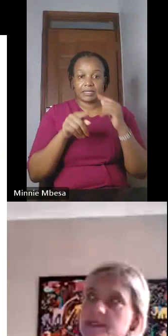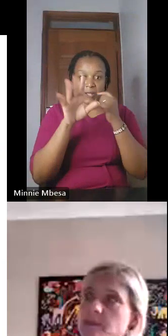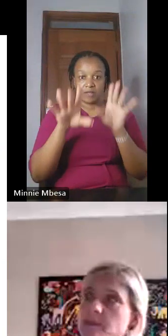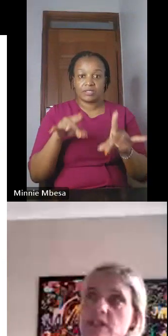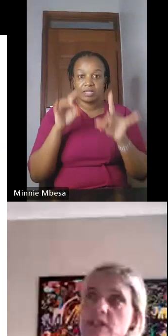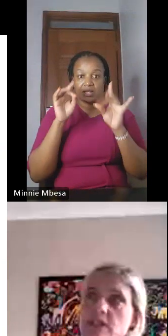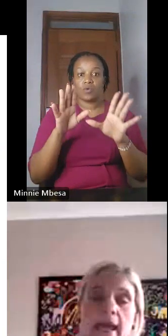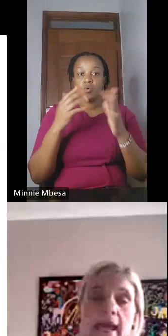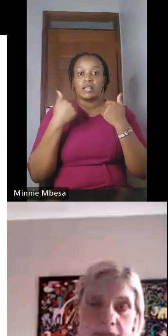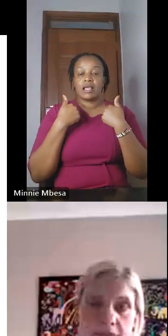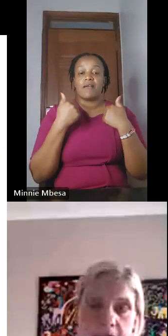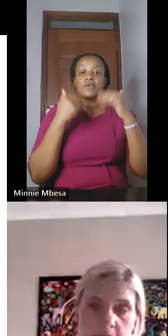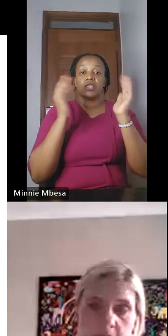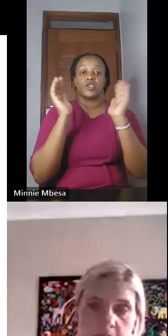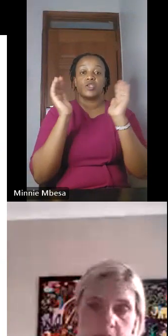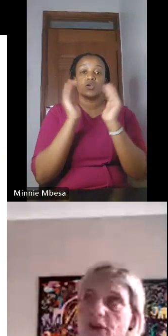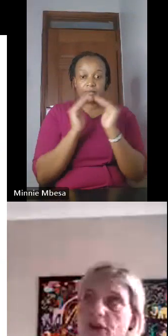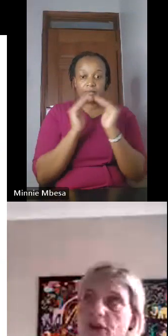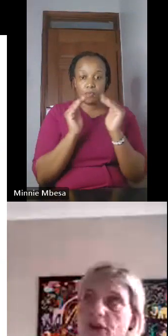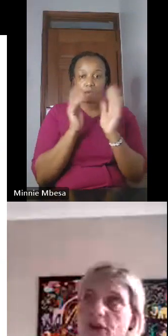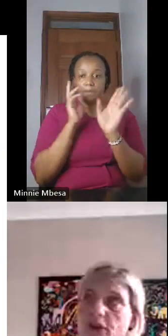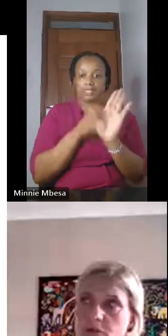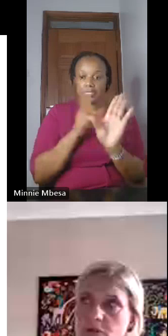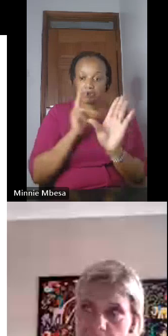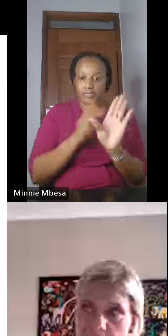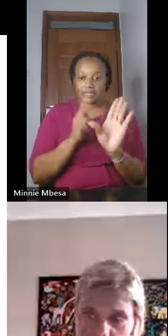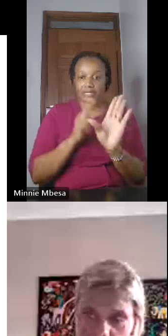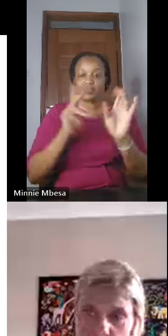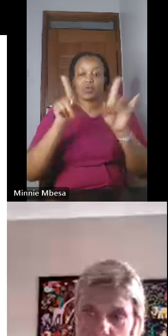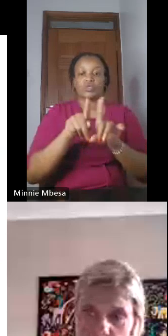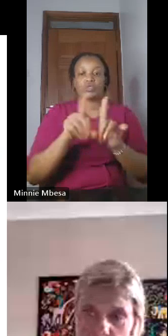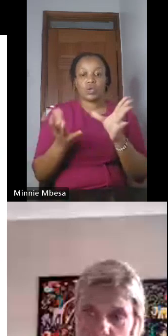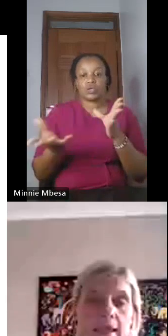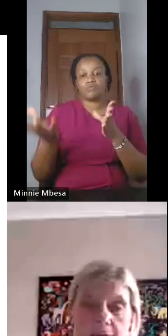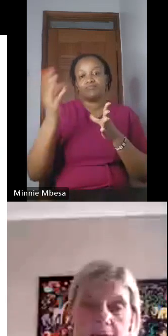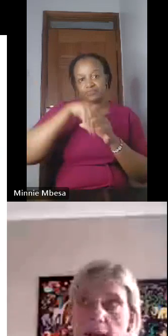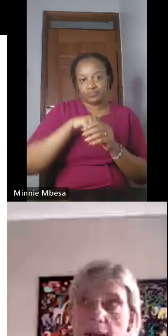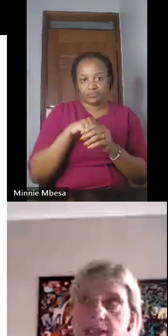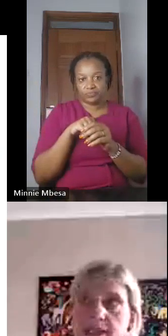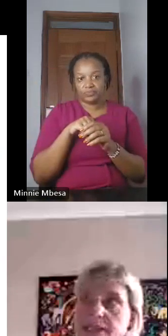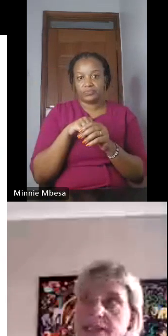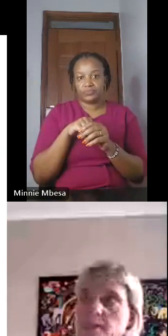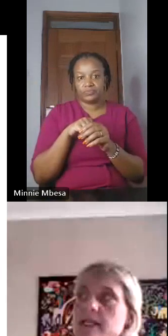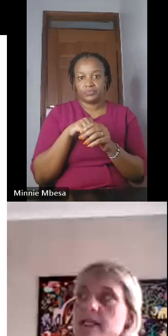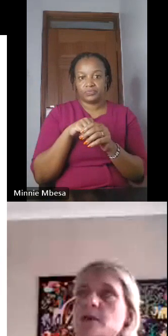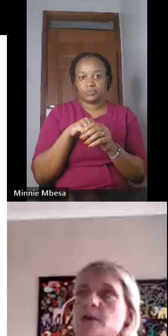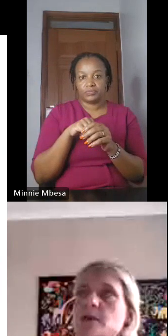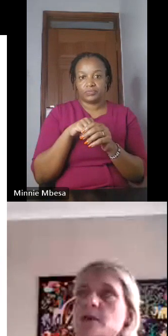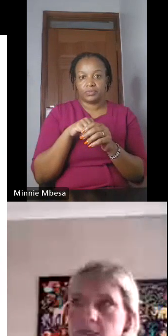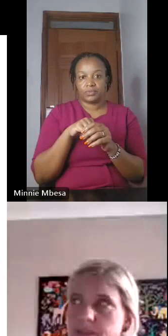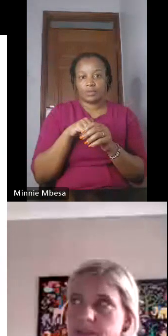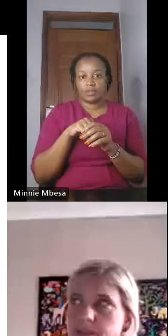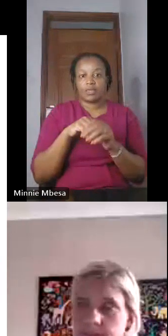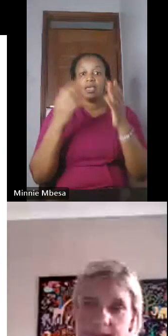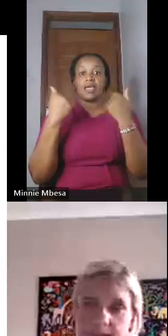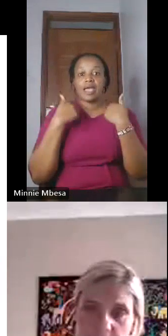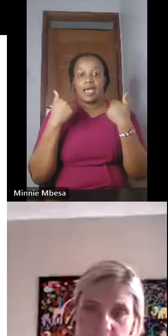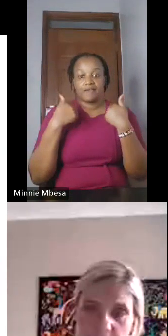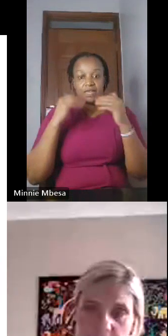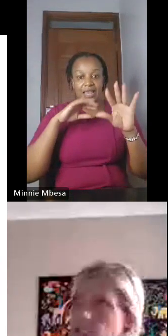equitable participation and the inclusion of diverse groups. Having a disability will